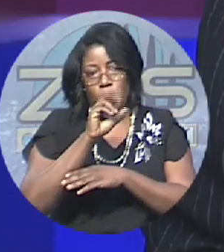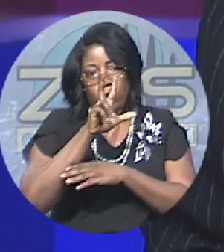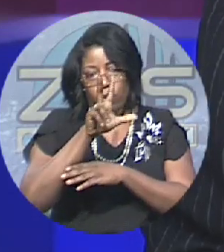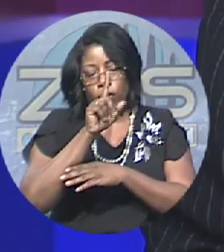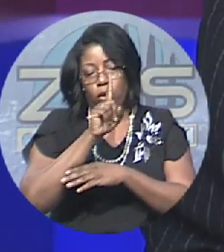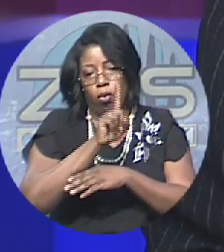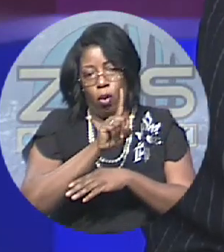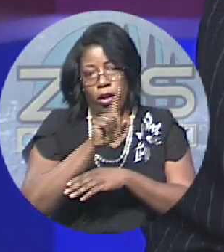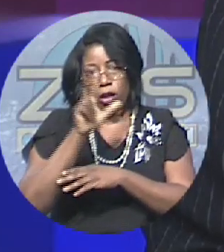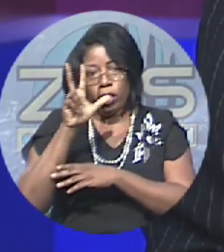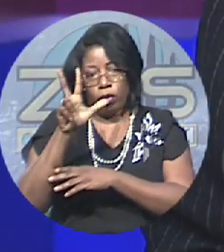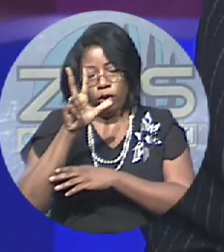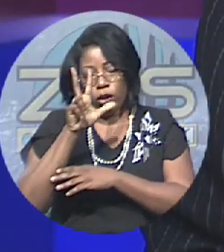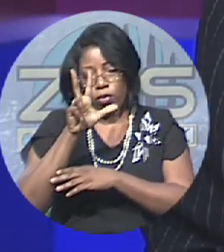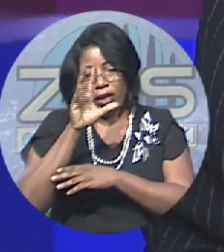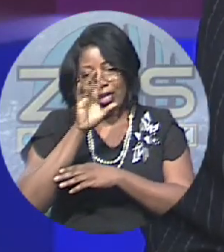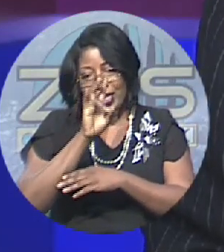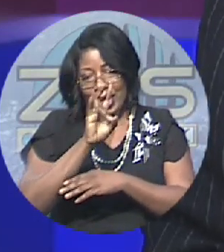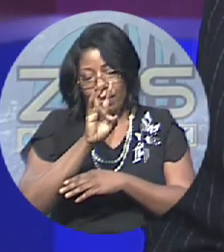337-3031. Again,